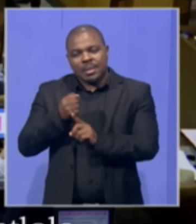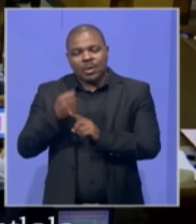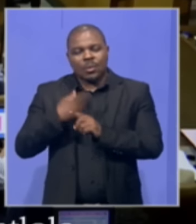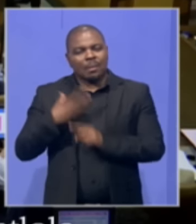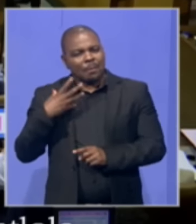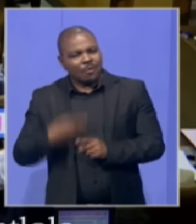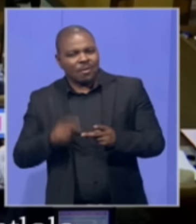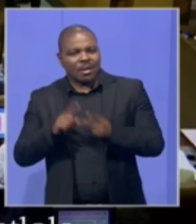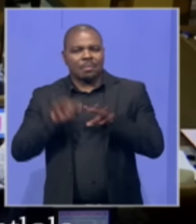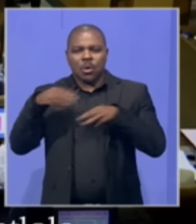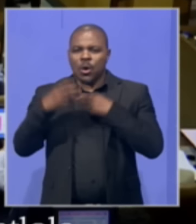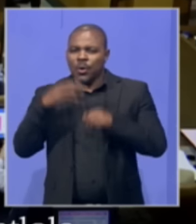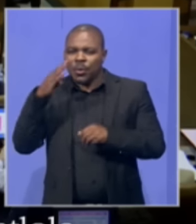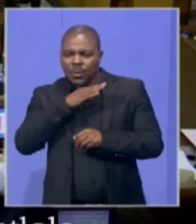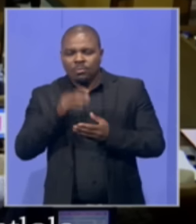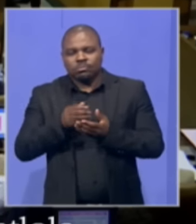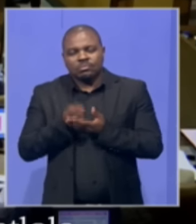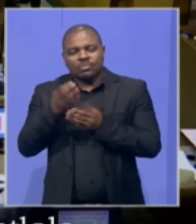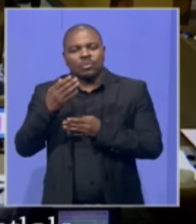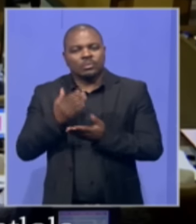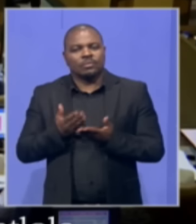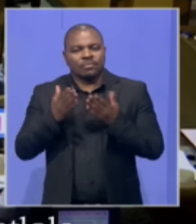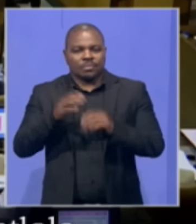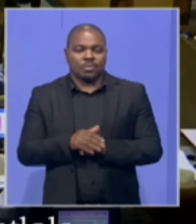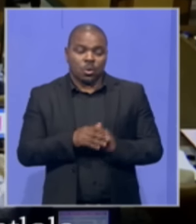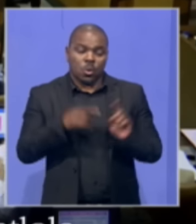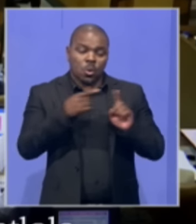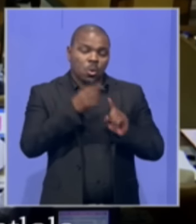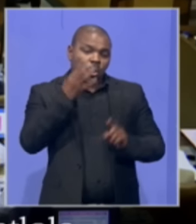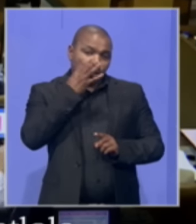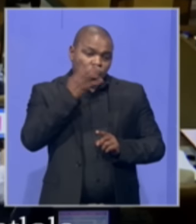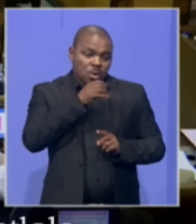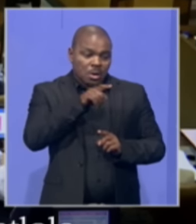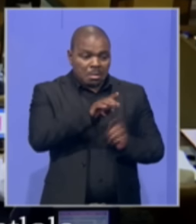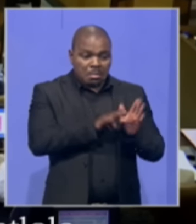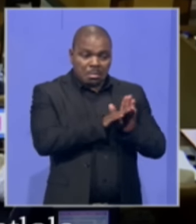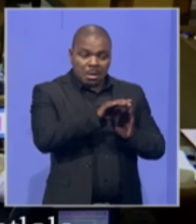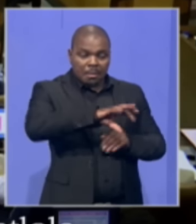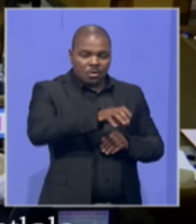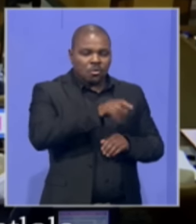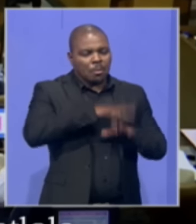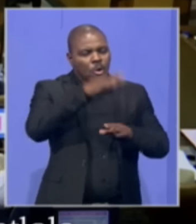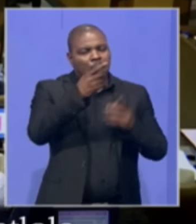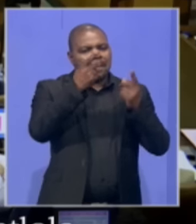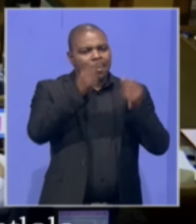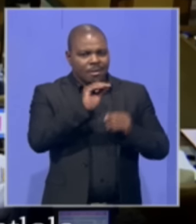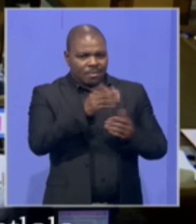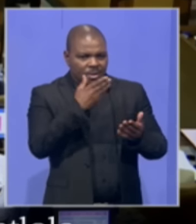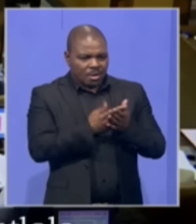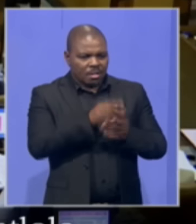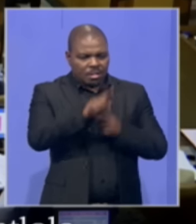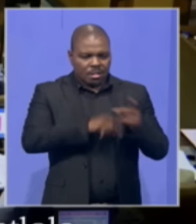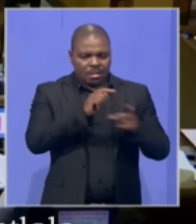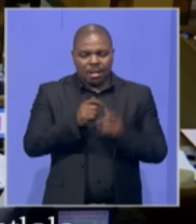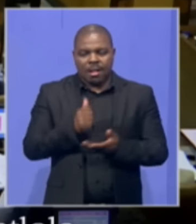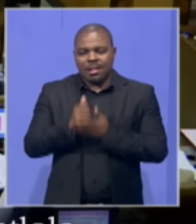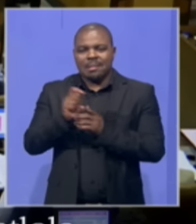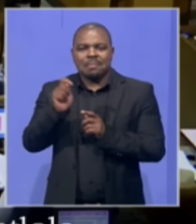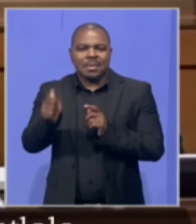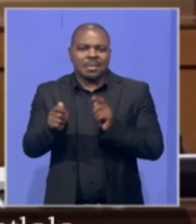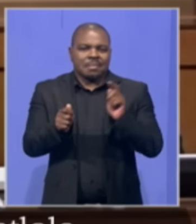Maile a re tekanyetso kabo ya province e tla dira gore go nne le madi a oketsegileng a tla dirisediwang ditshenyegelo tse di